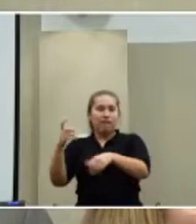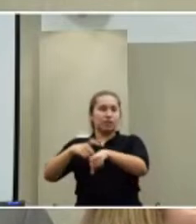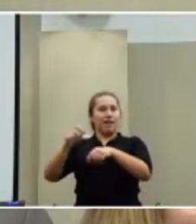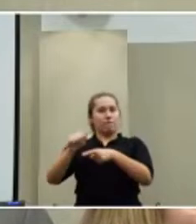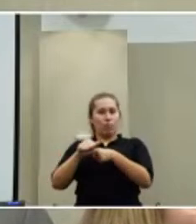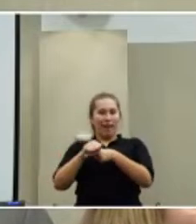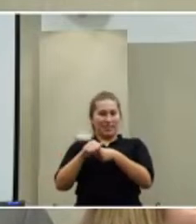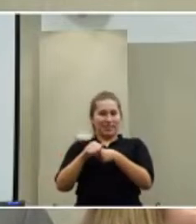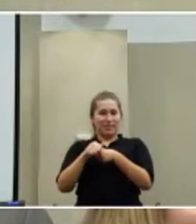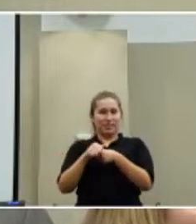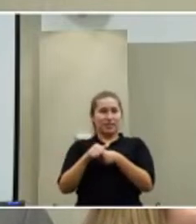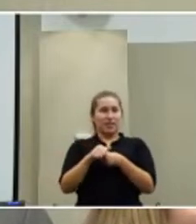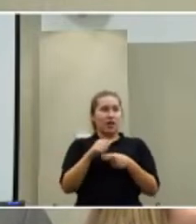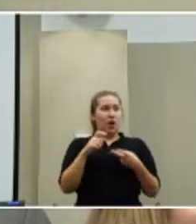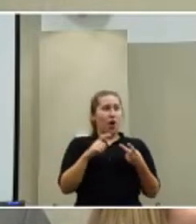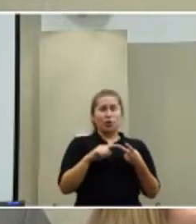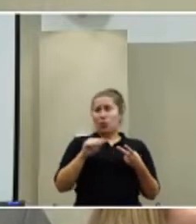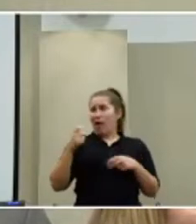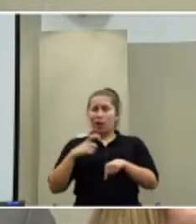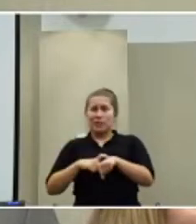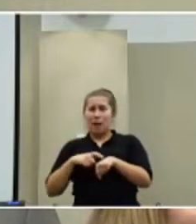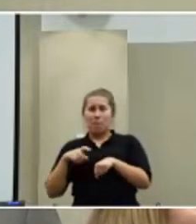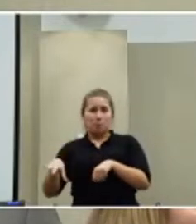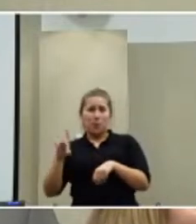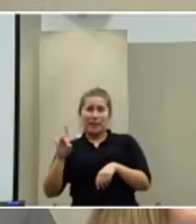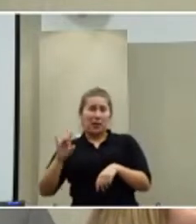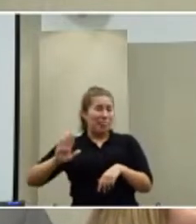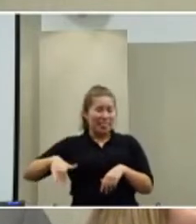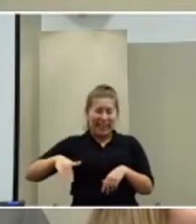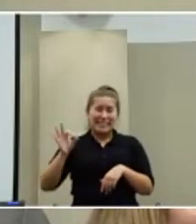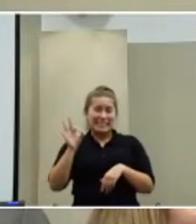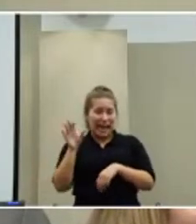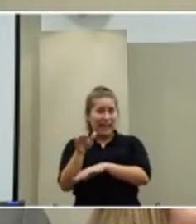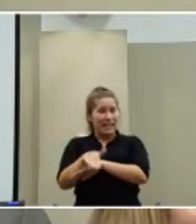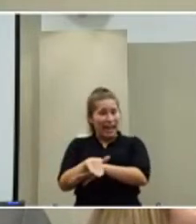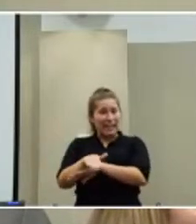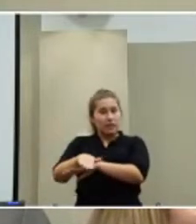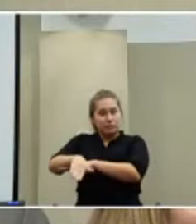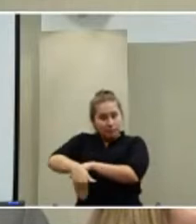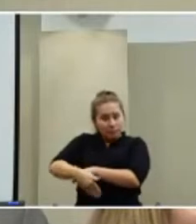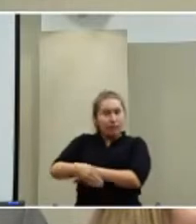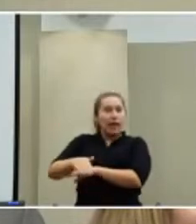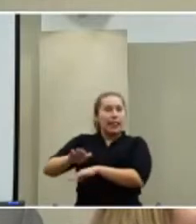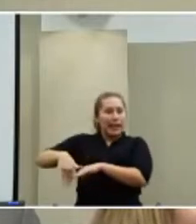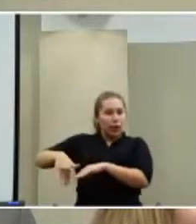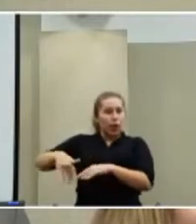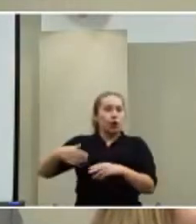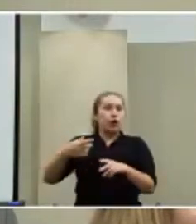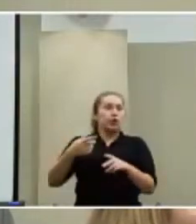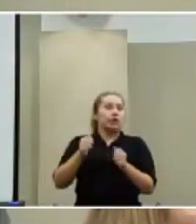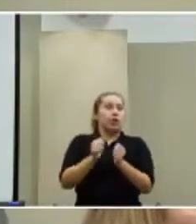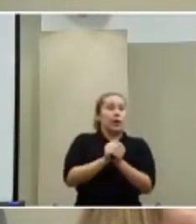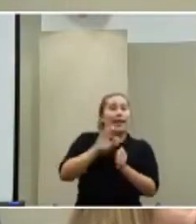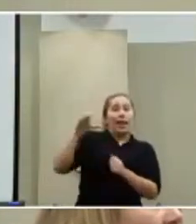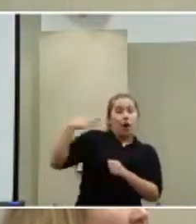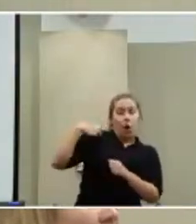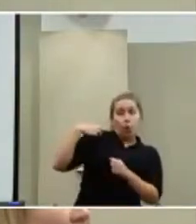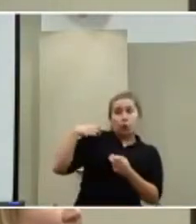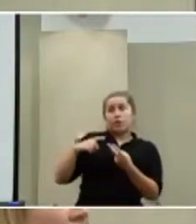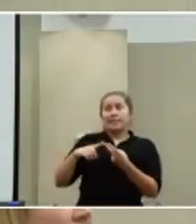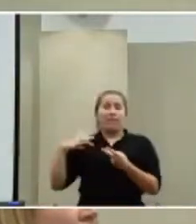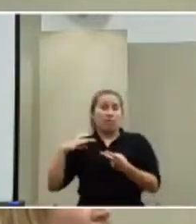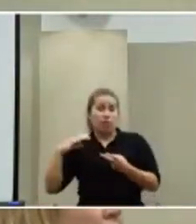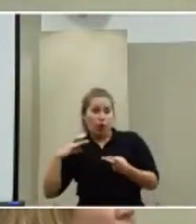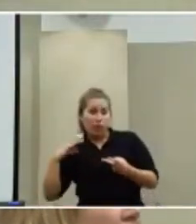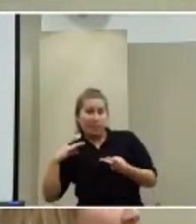There was also times either when I was picked up late around 9 o'clock at night or later from practice with either the coaches, volunteers, or unified